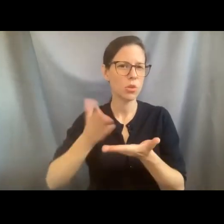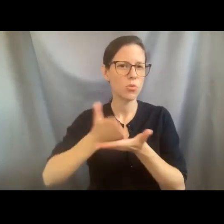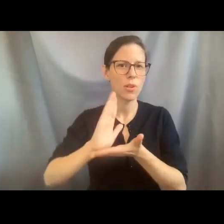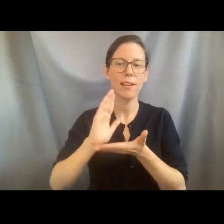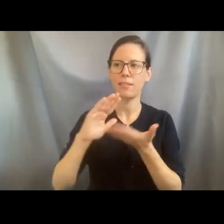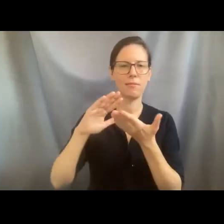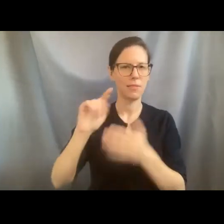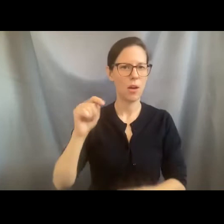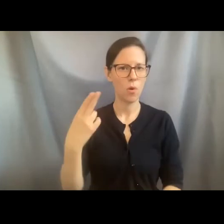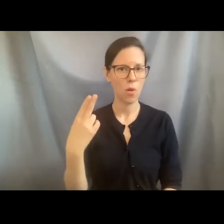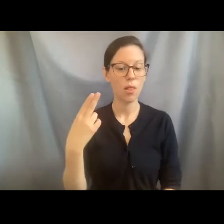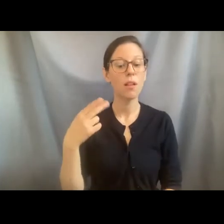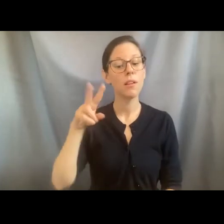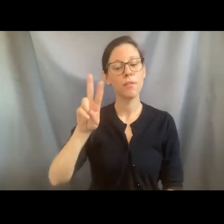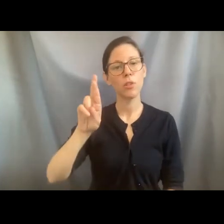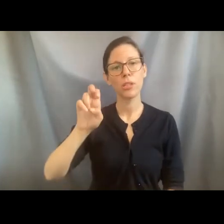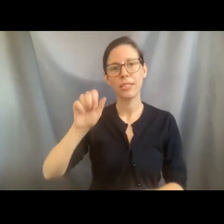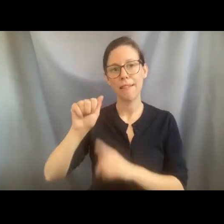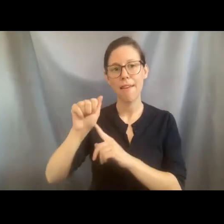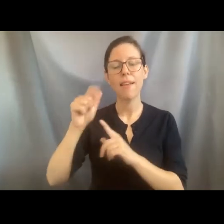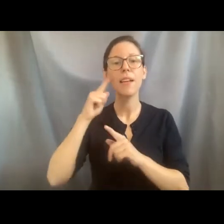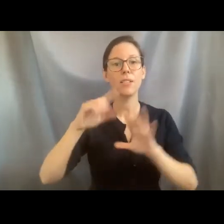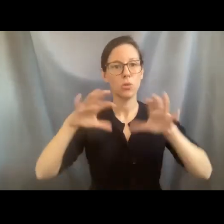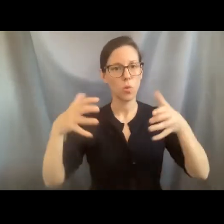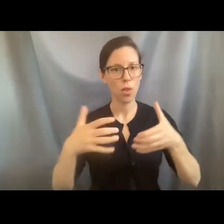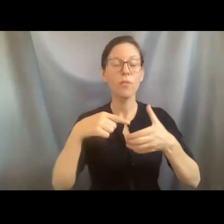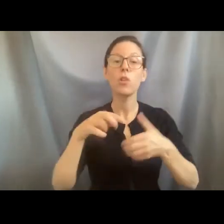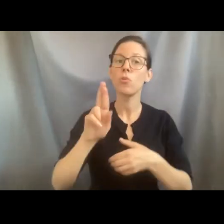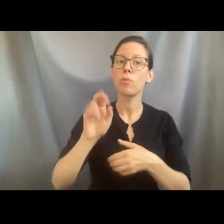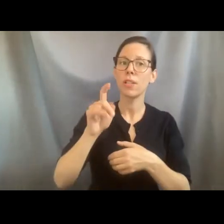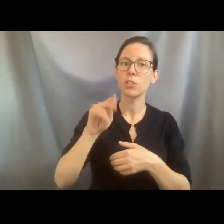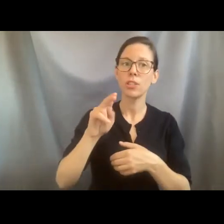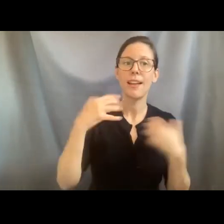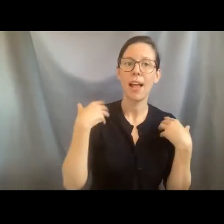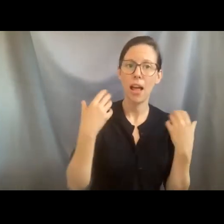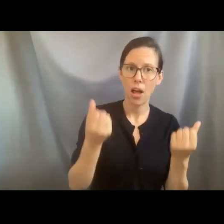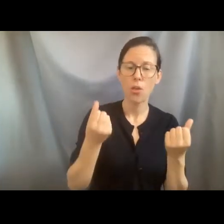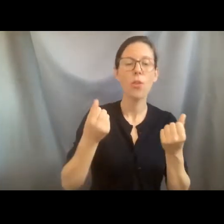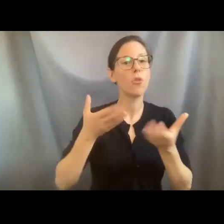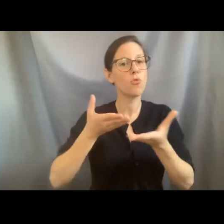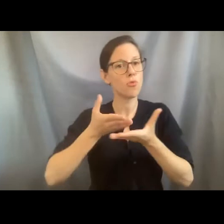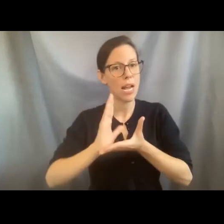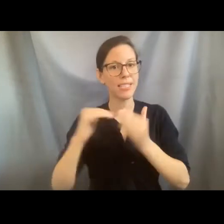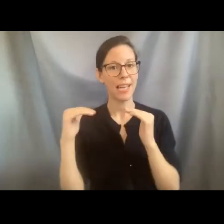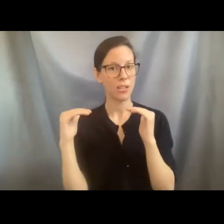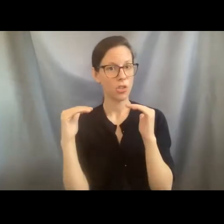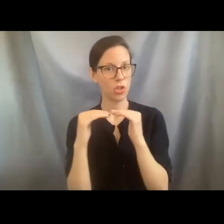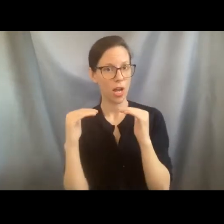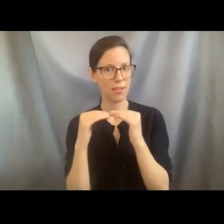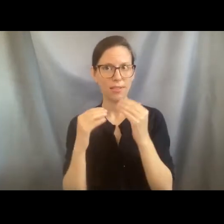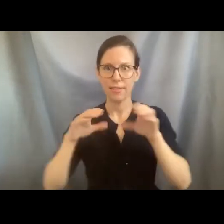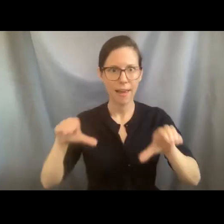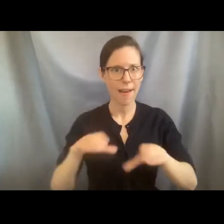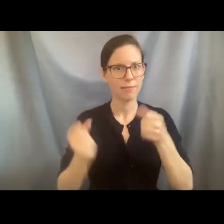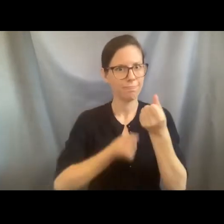is a coalition of reproductive health, rights, and justice organizations and advocates. And we envision a